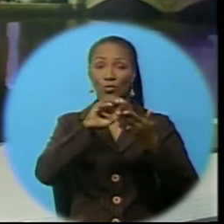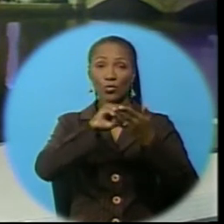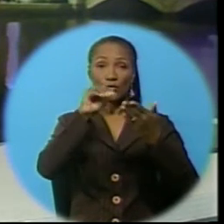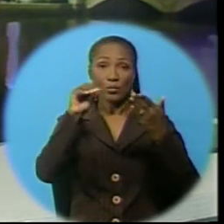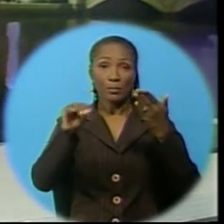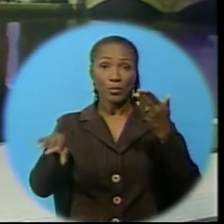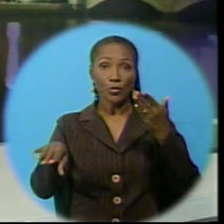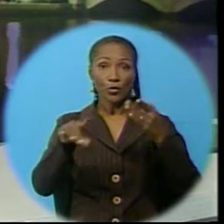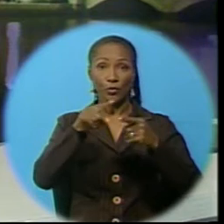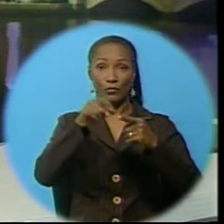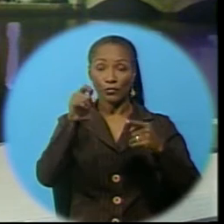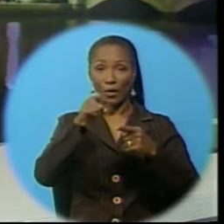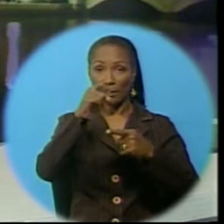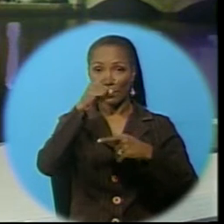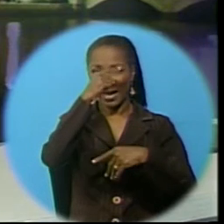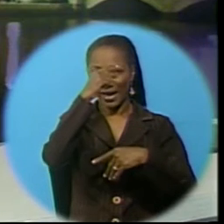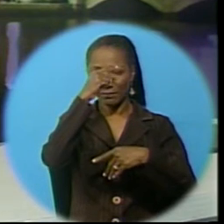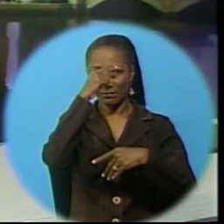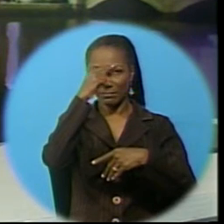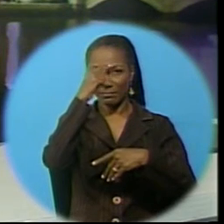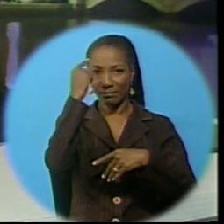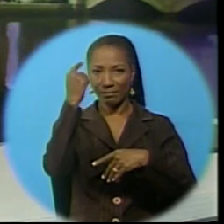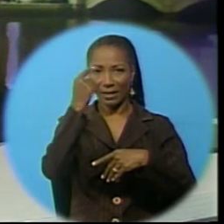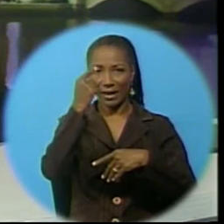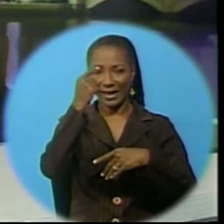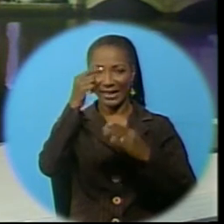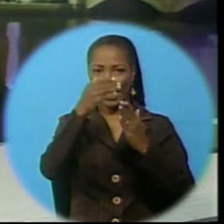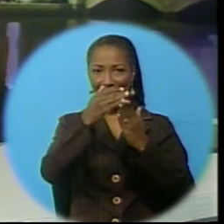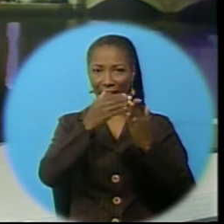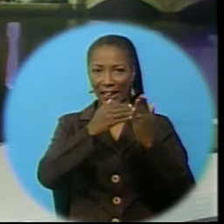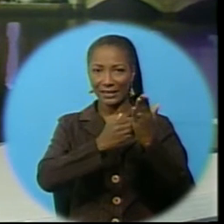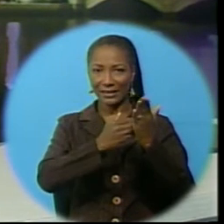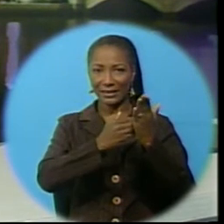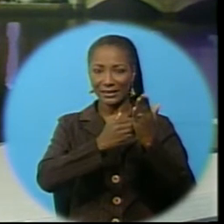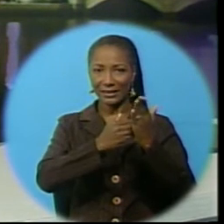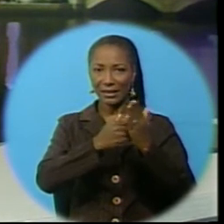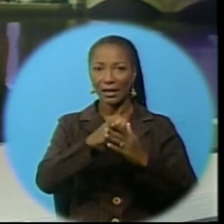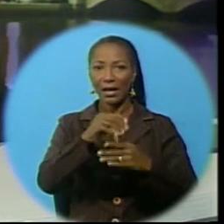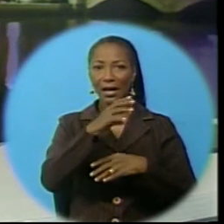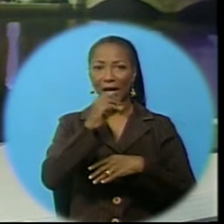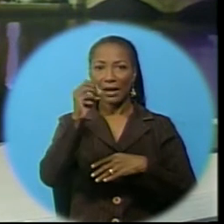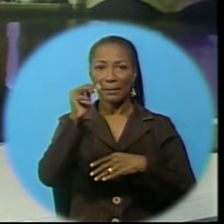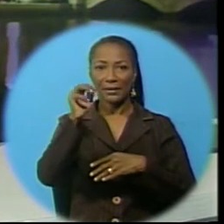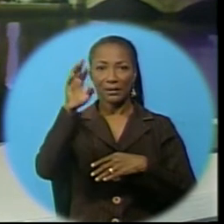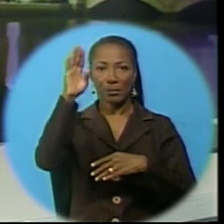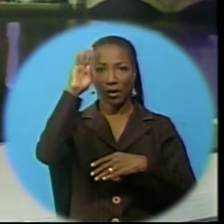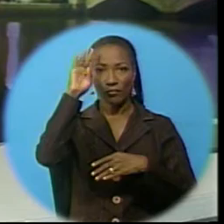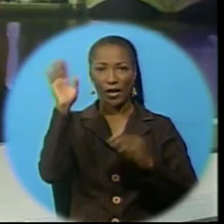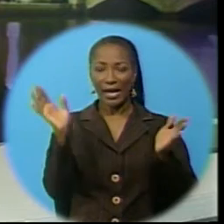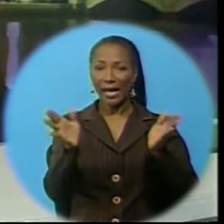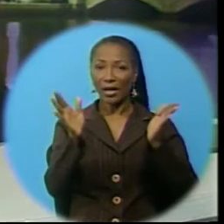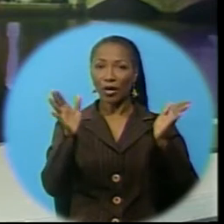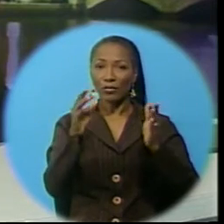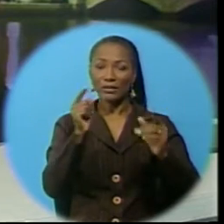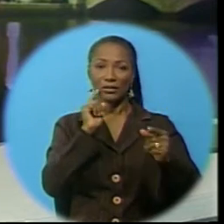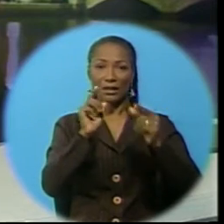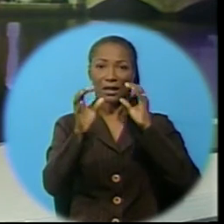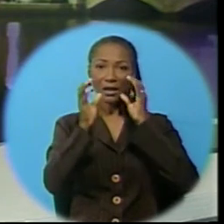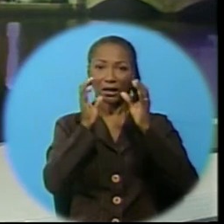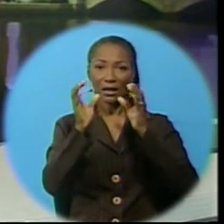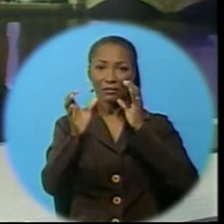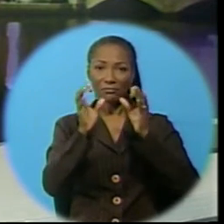30 countries not doing enough to crack down on tax avoidance. Mr. Barford encouraged the move, saying the continuous dialogue